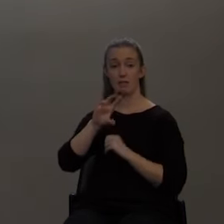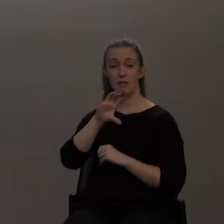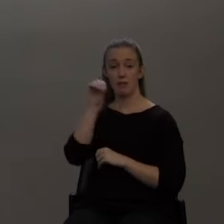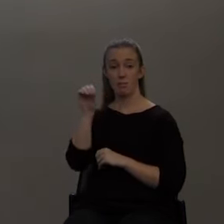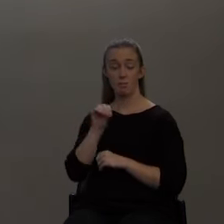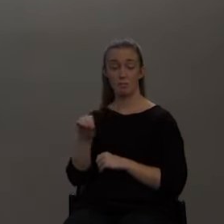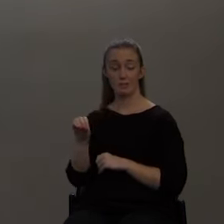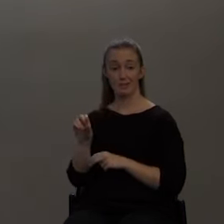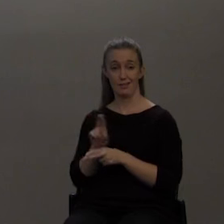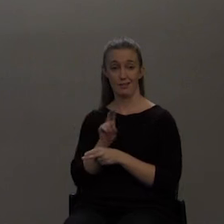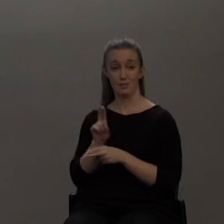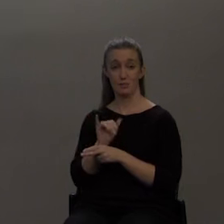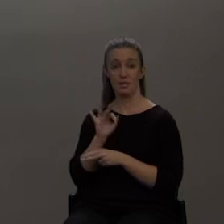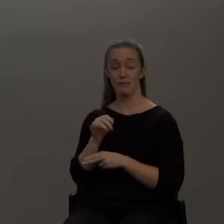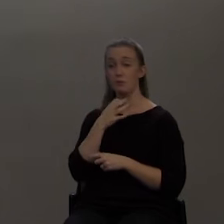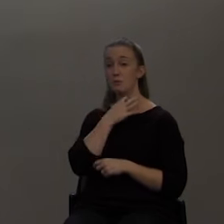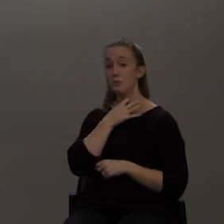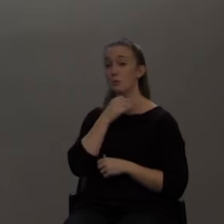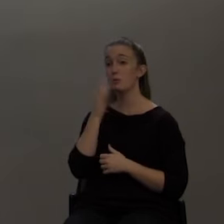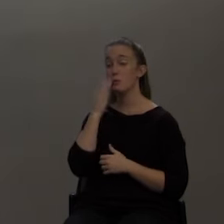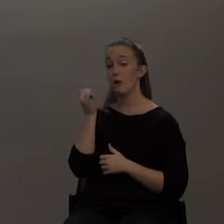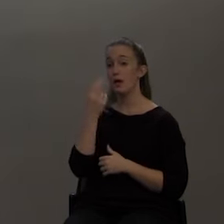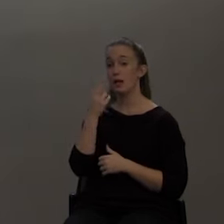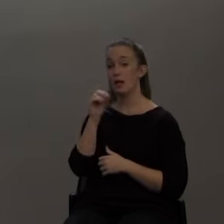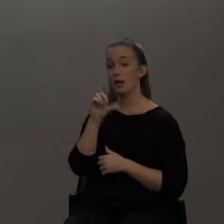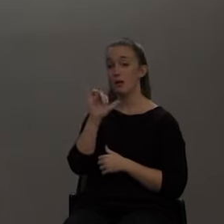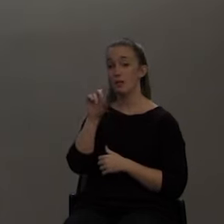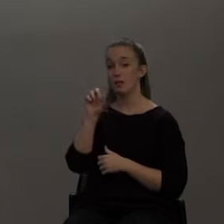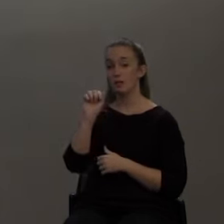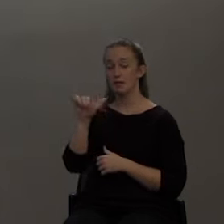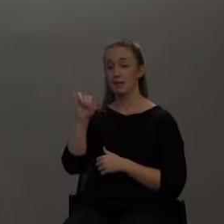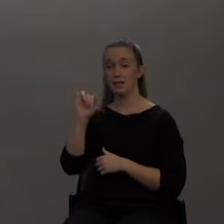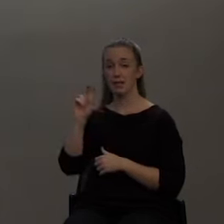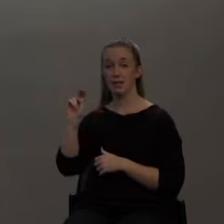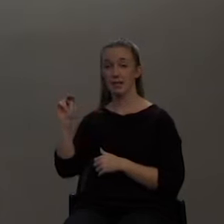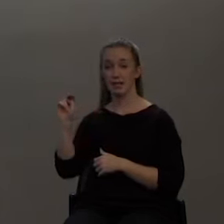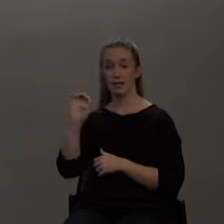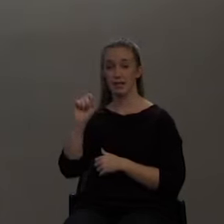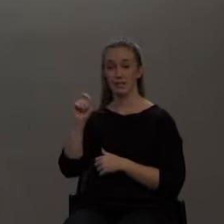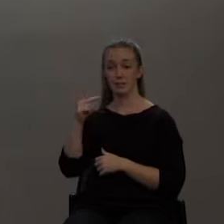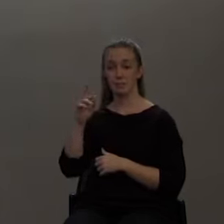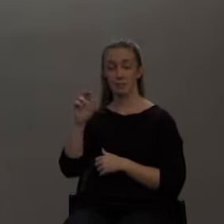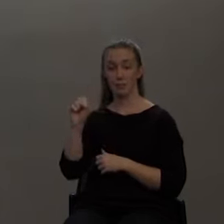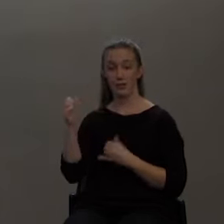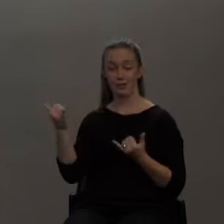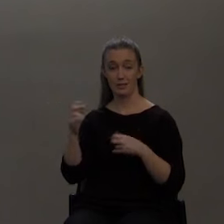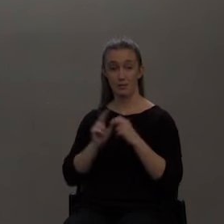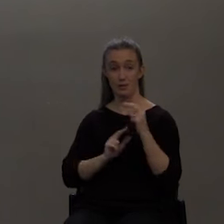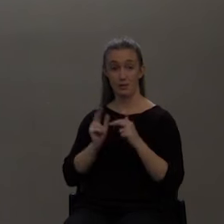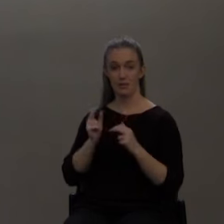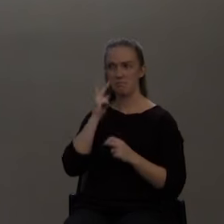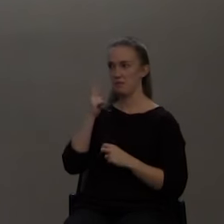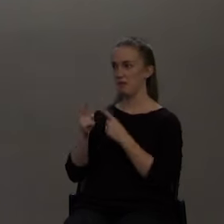you were curious as to why the Holiday Express was under construction, they did need to look no further than that information.